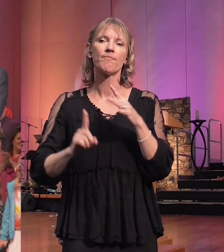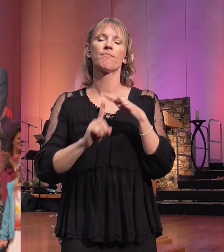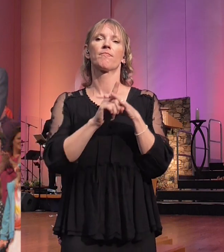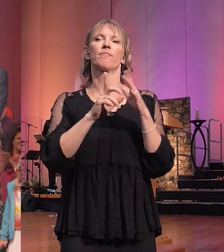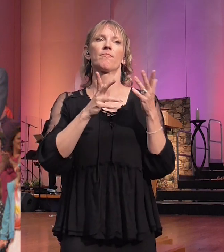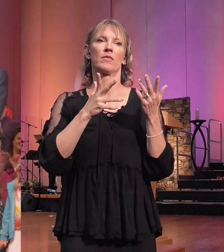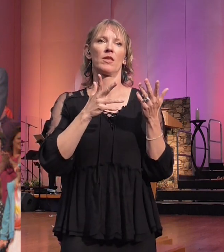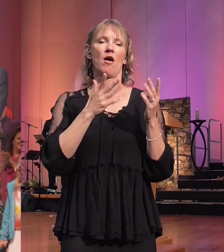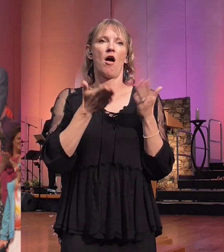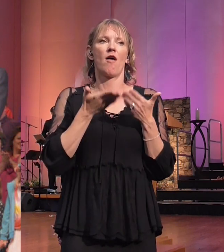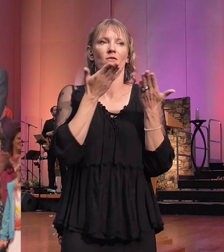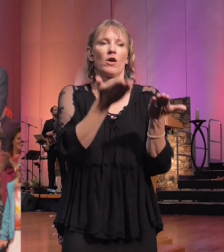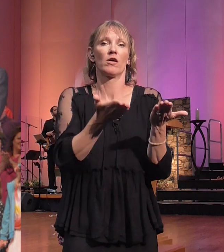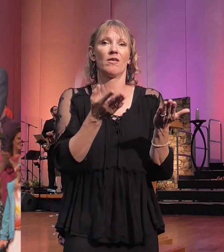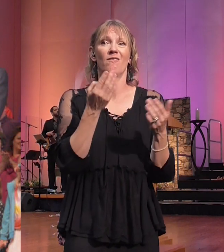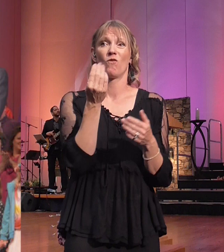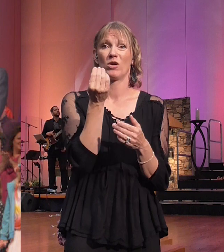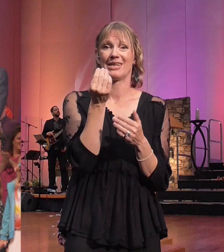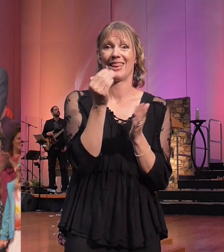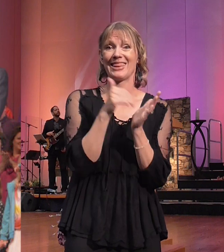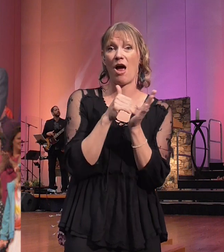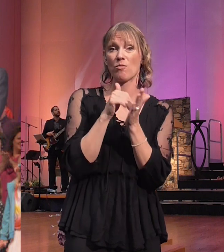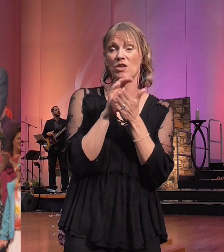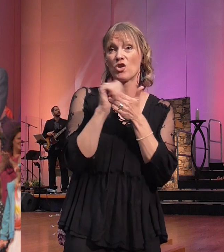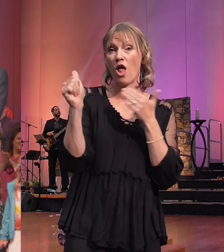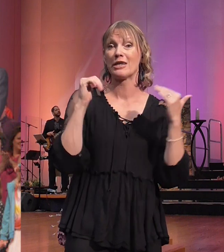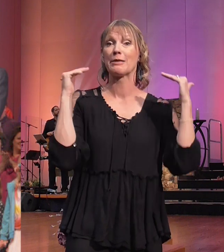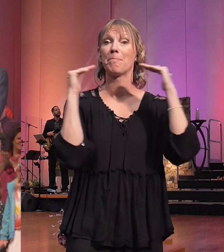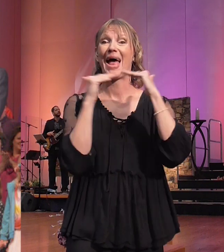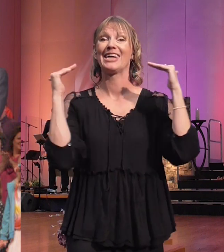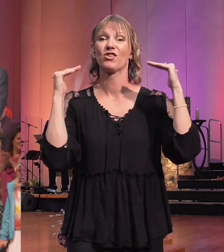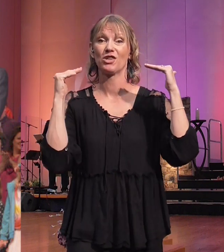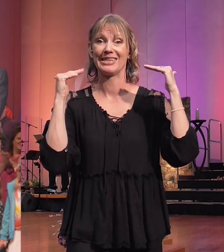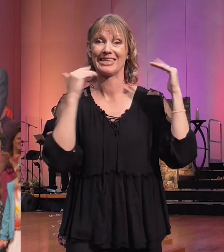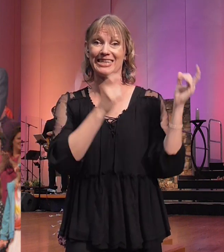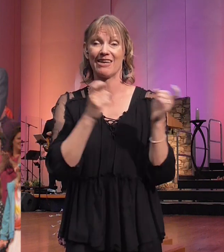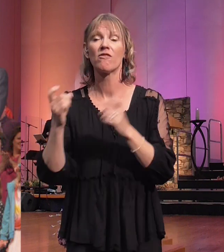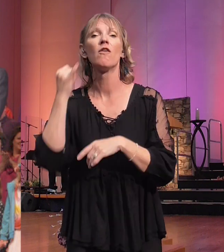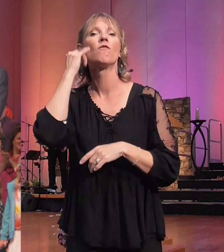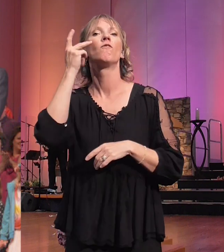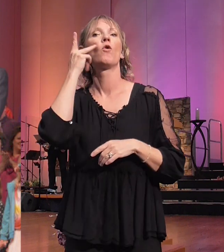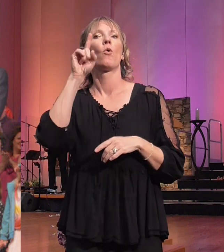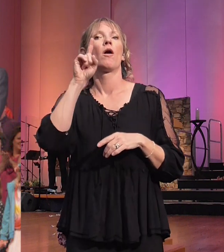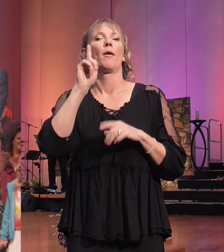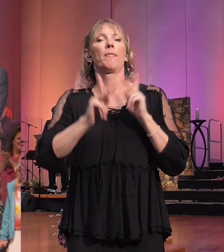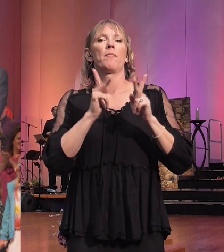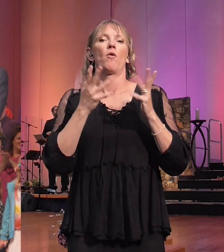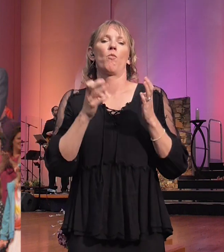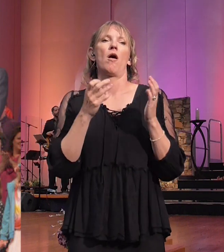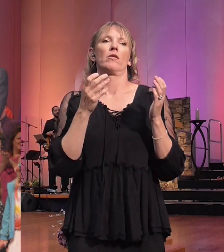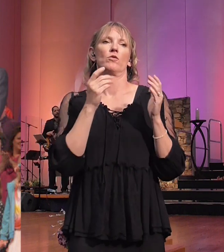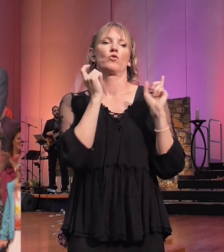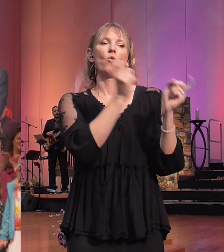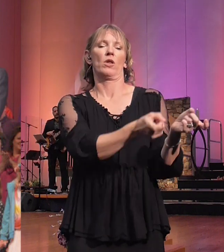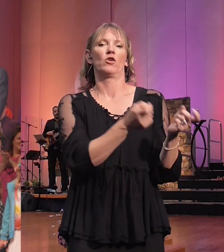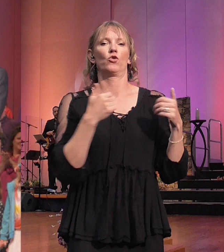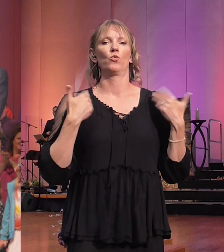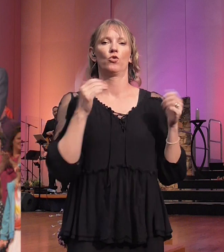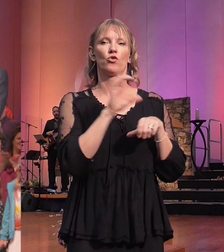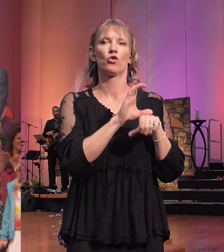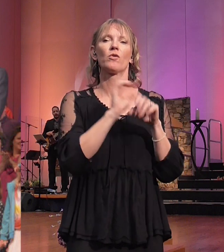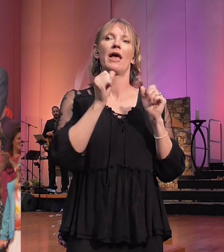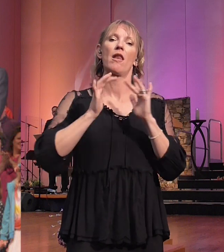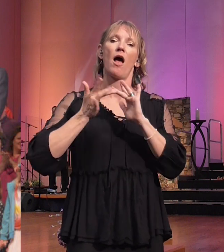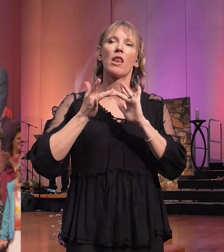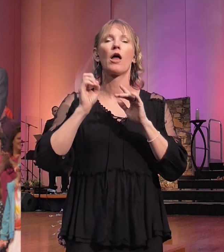offering up to $14,000 matching gift for folks who want to make a donation to the youth church. There's some information to do online or